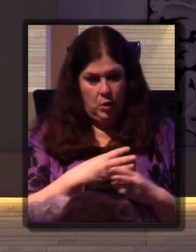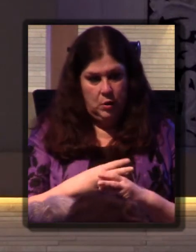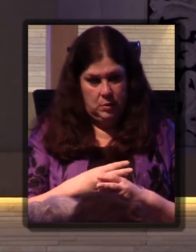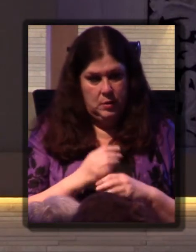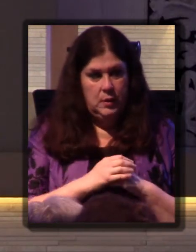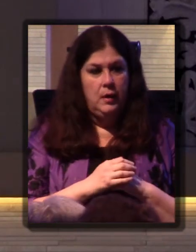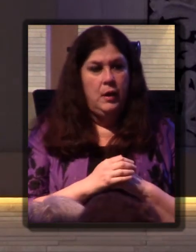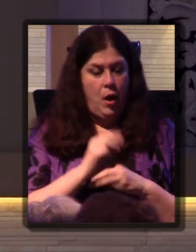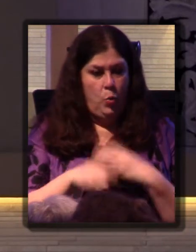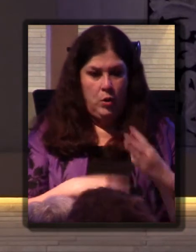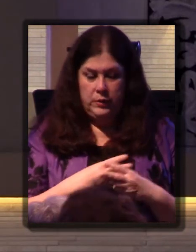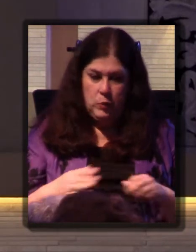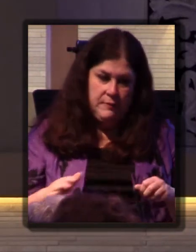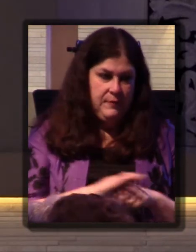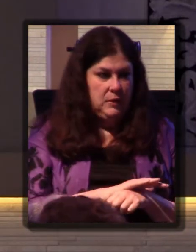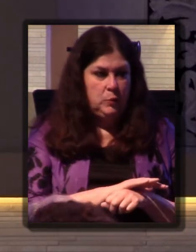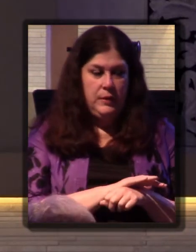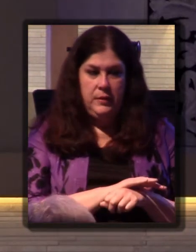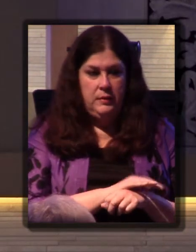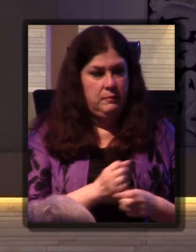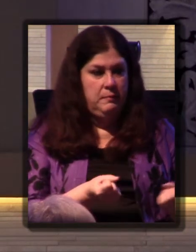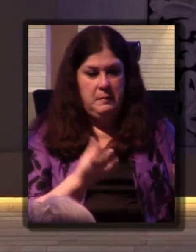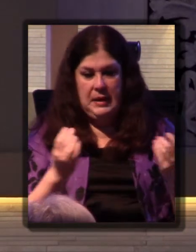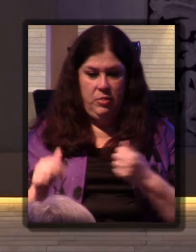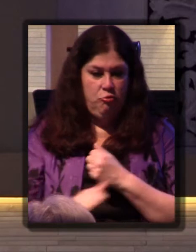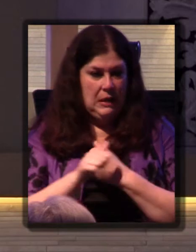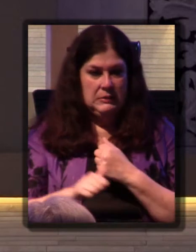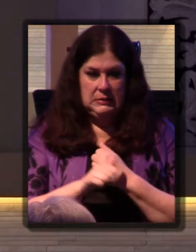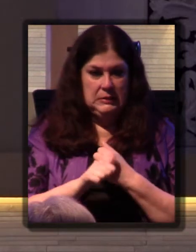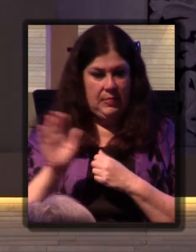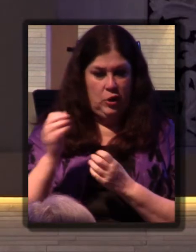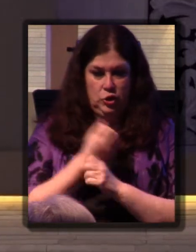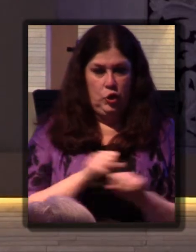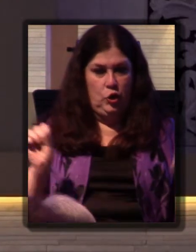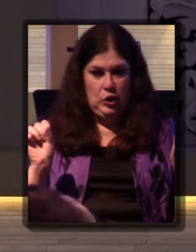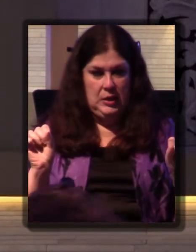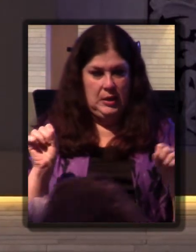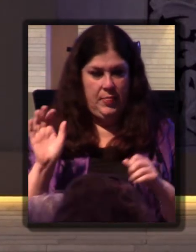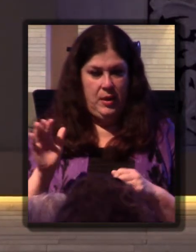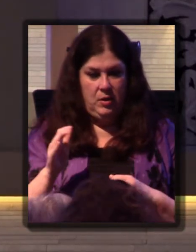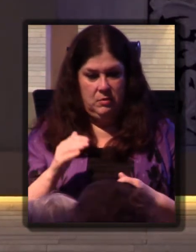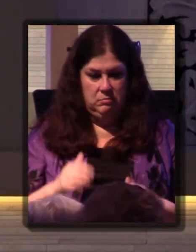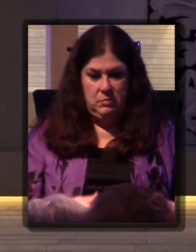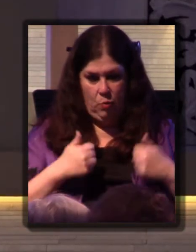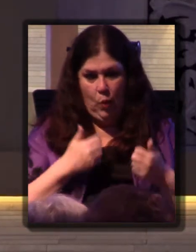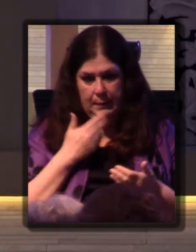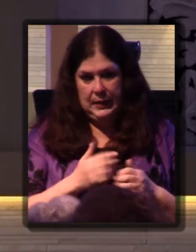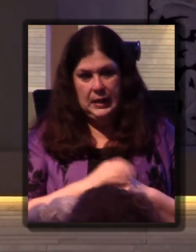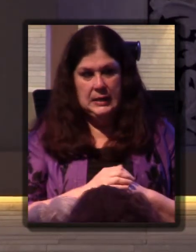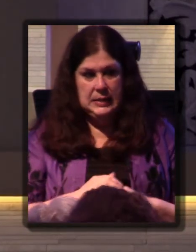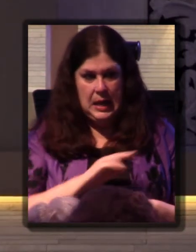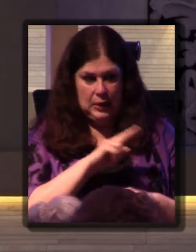similar world, and that is a world that was filled with all kinds of threats to their security and to their